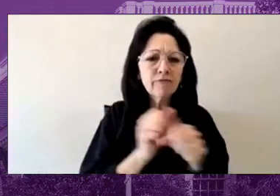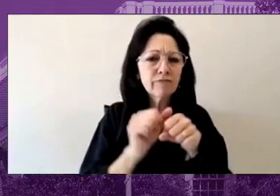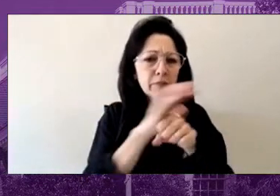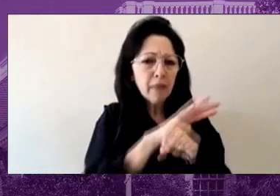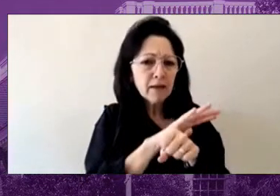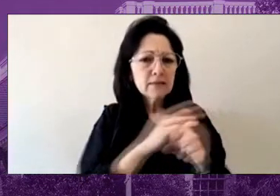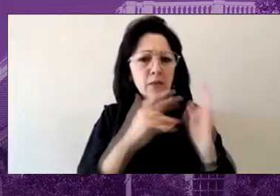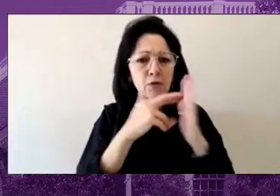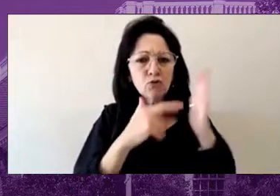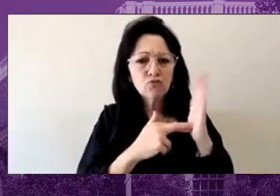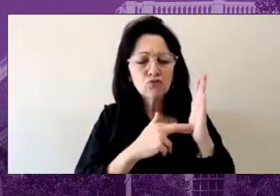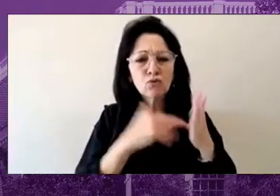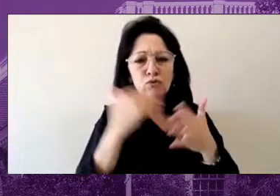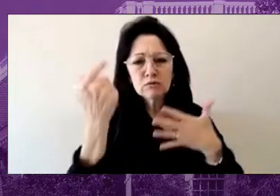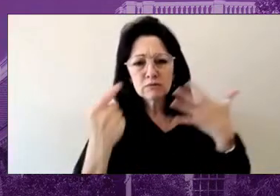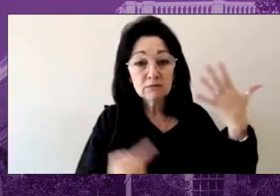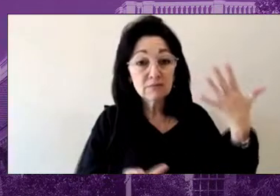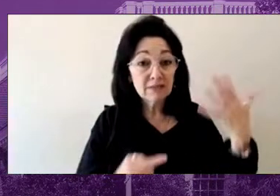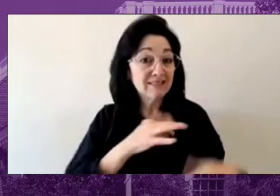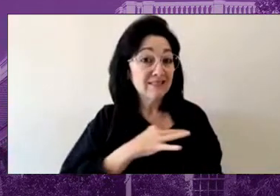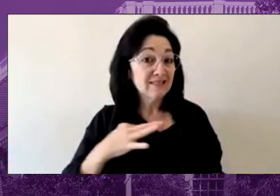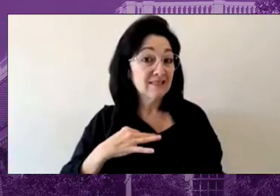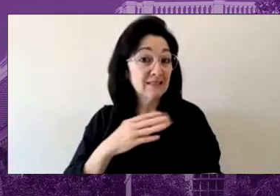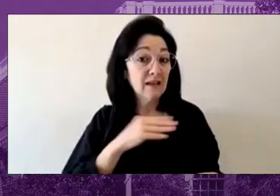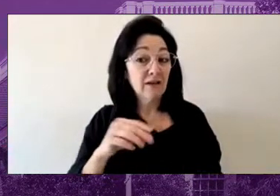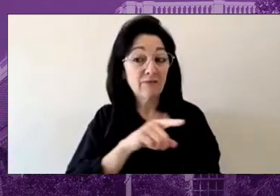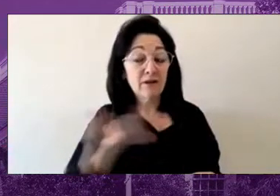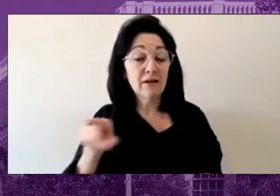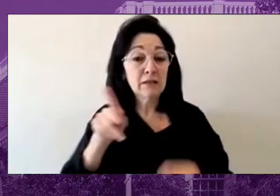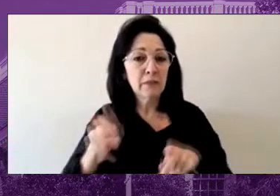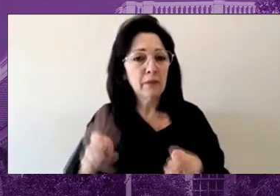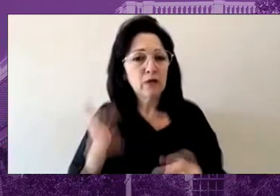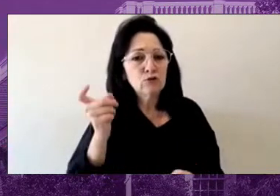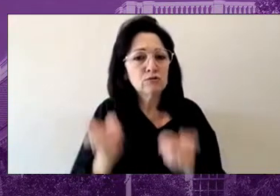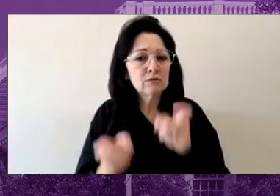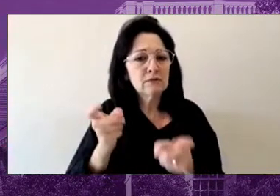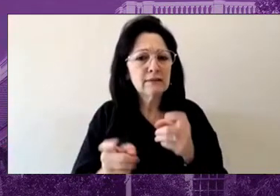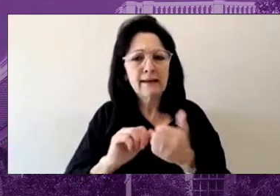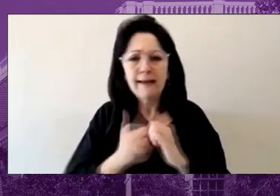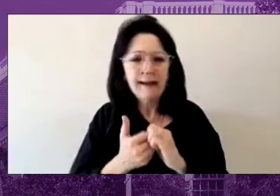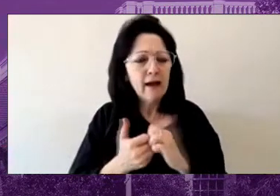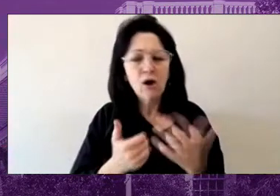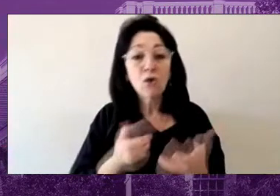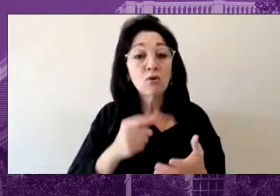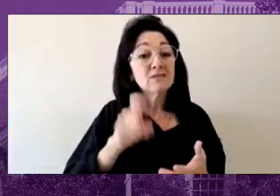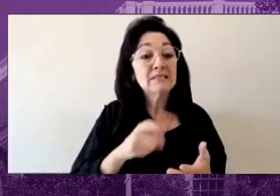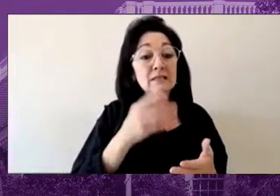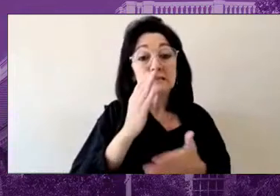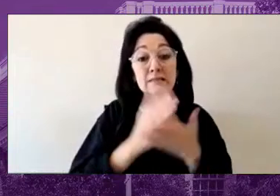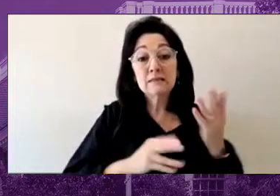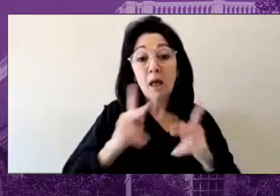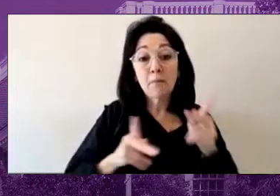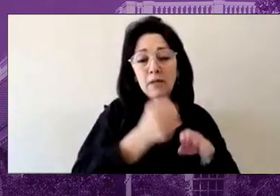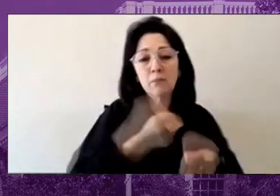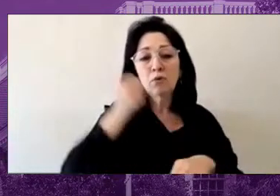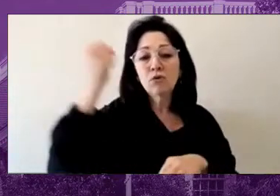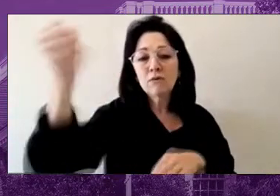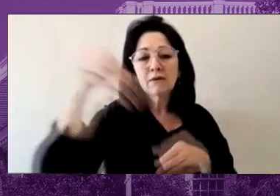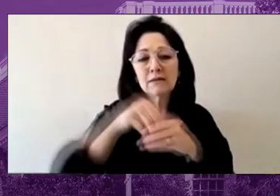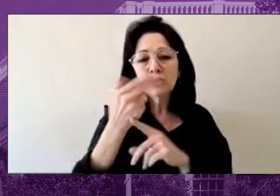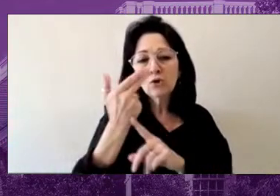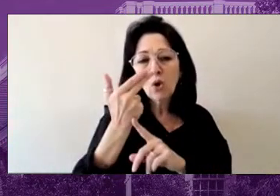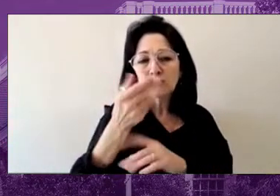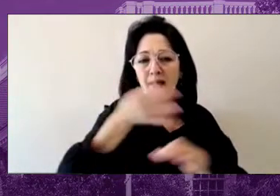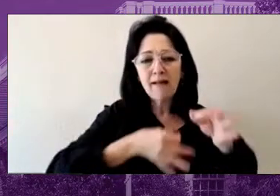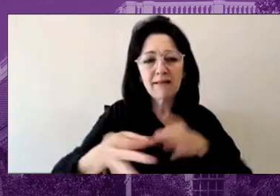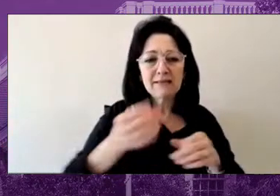to adjust and coordinate services to ensure survivors placed in hotels were safe and received the same supportive services that